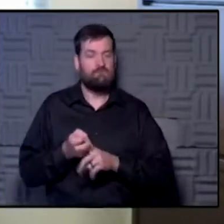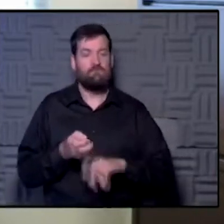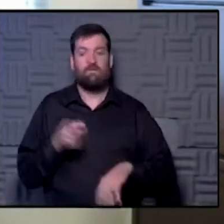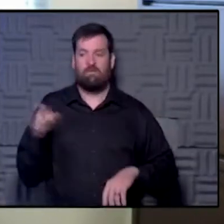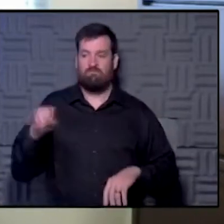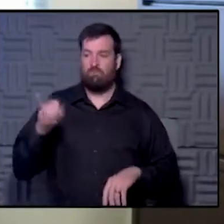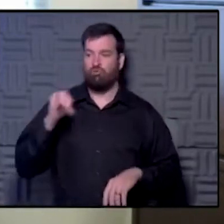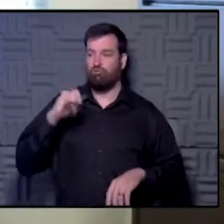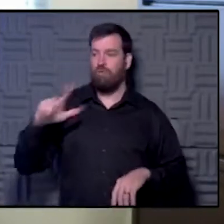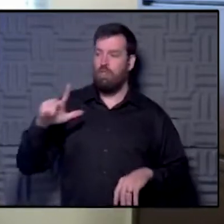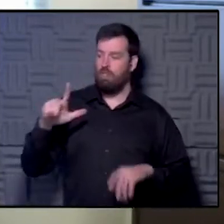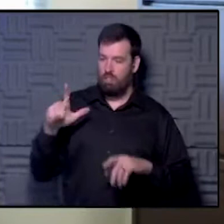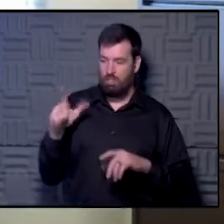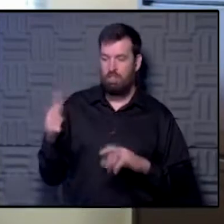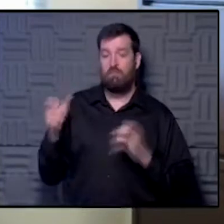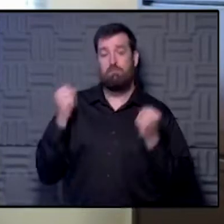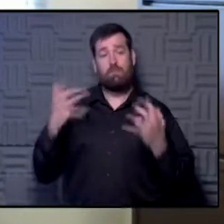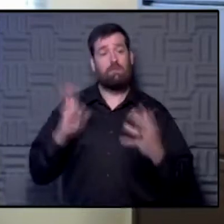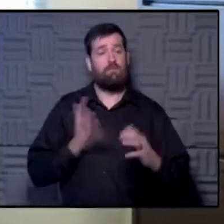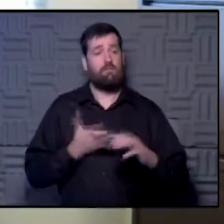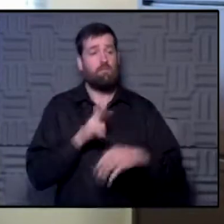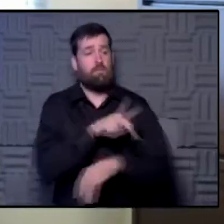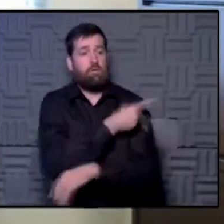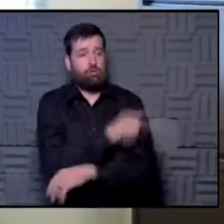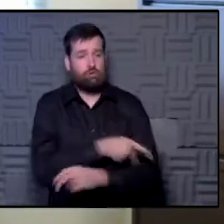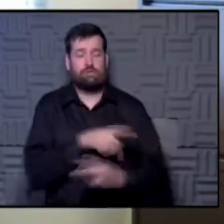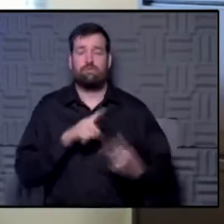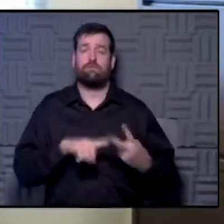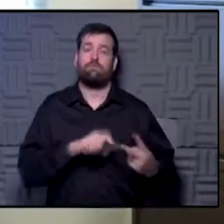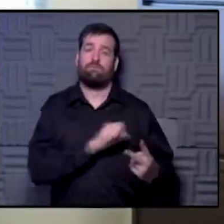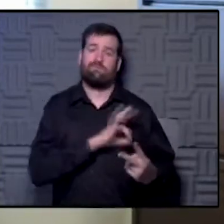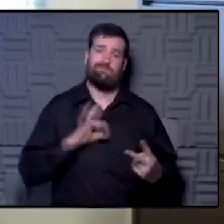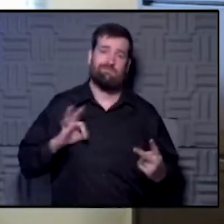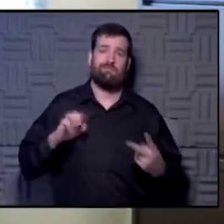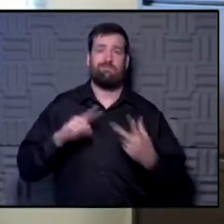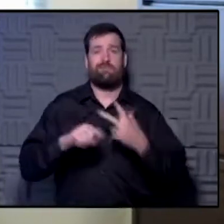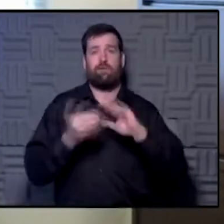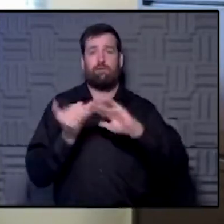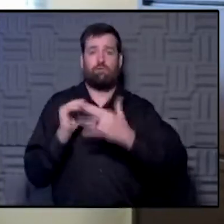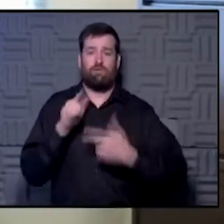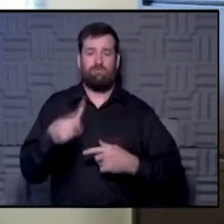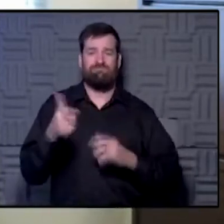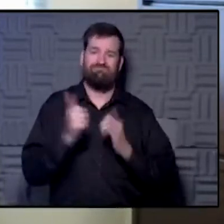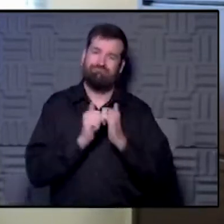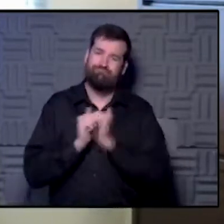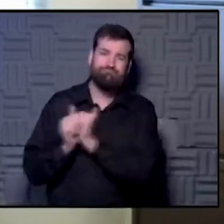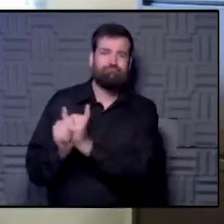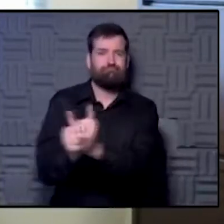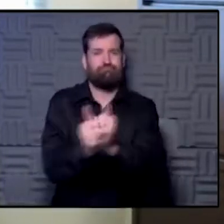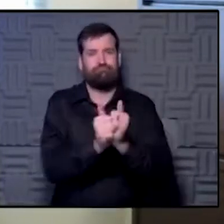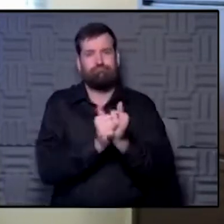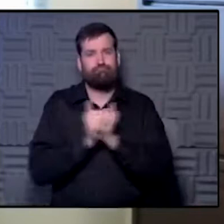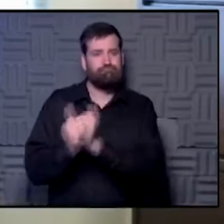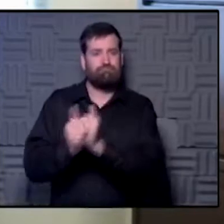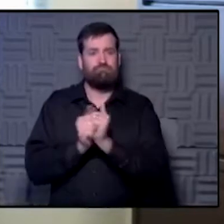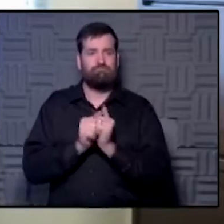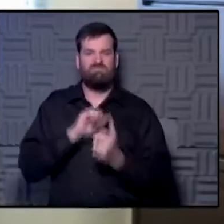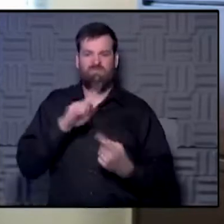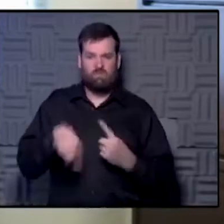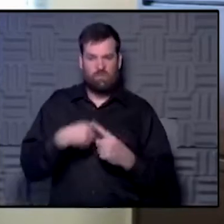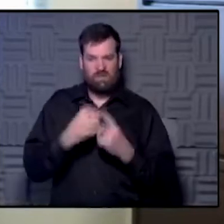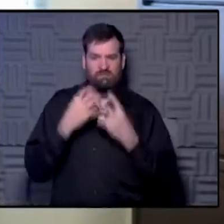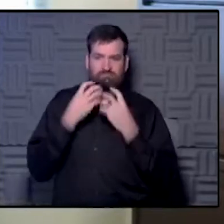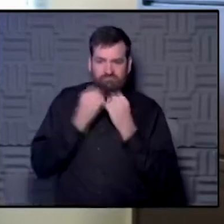Jill, a lot of our patients and employees and community members are really tight-knit. And so when that loved one's